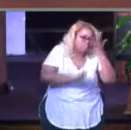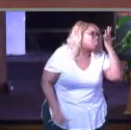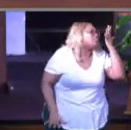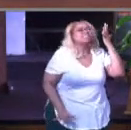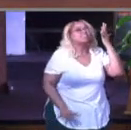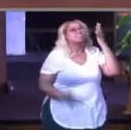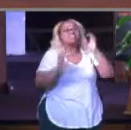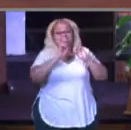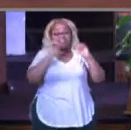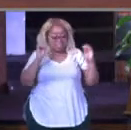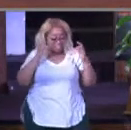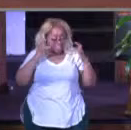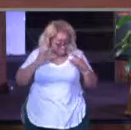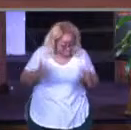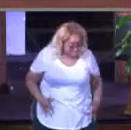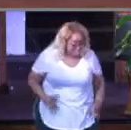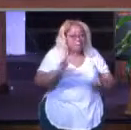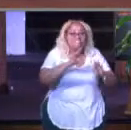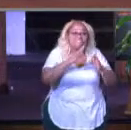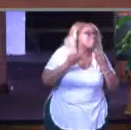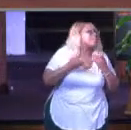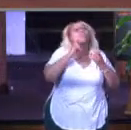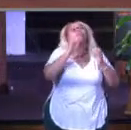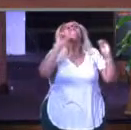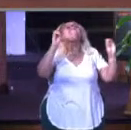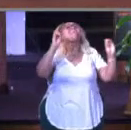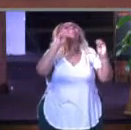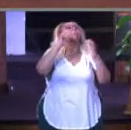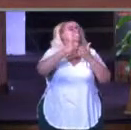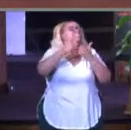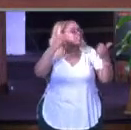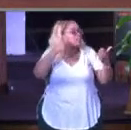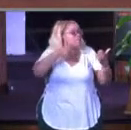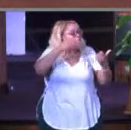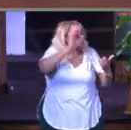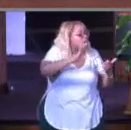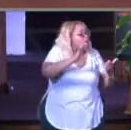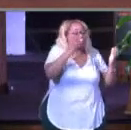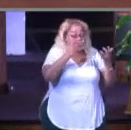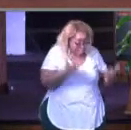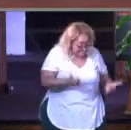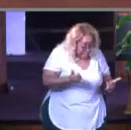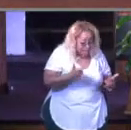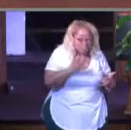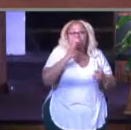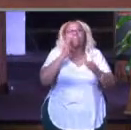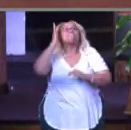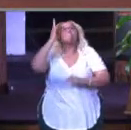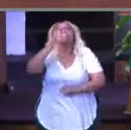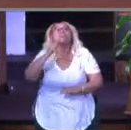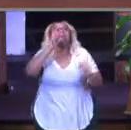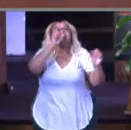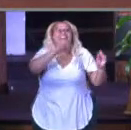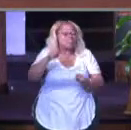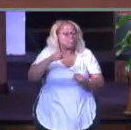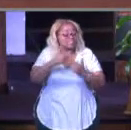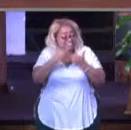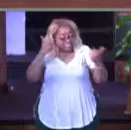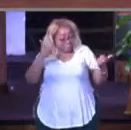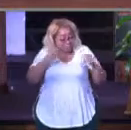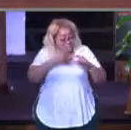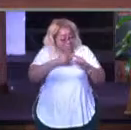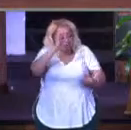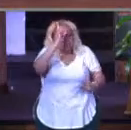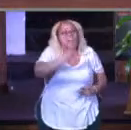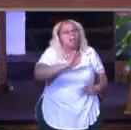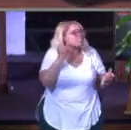no distress, no nakedness, no famine, no principalities, no power, no things present, no things to come will be able to